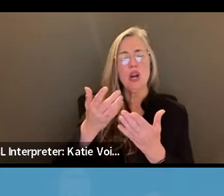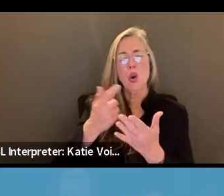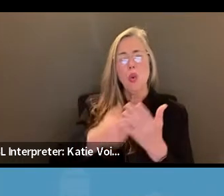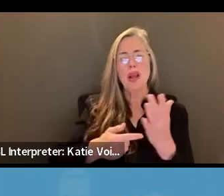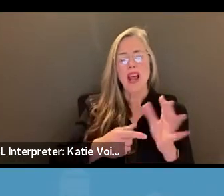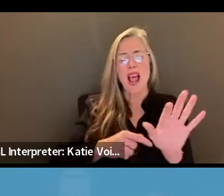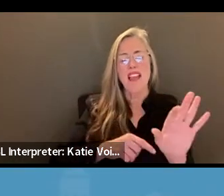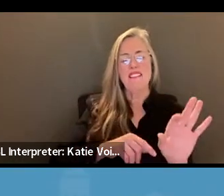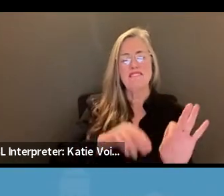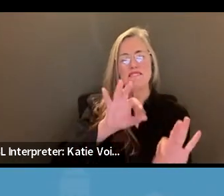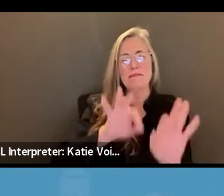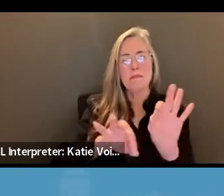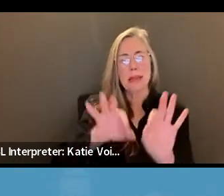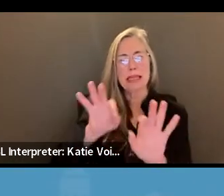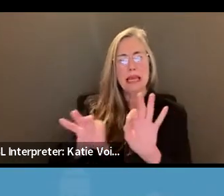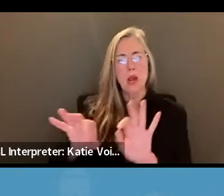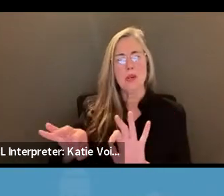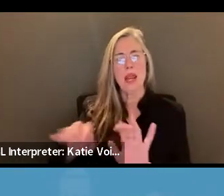But